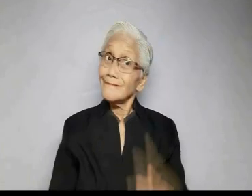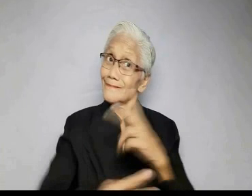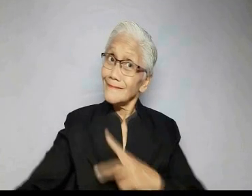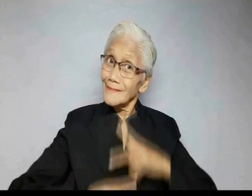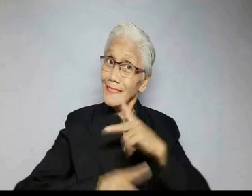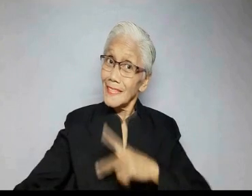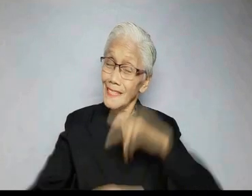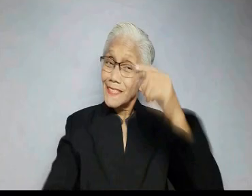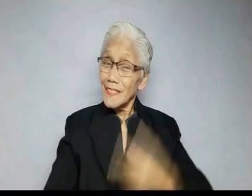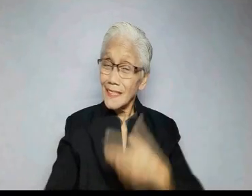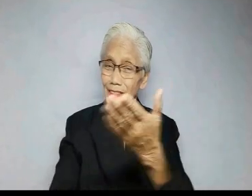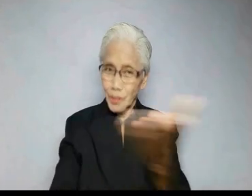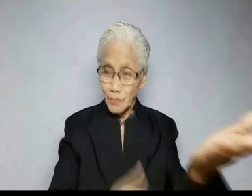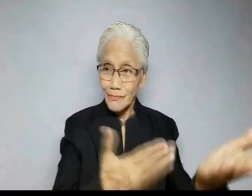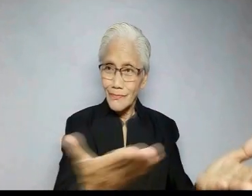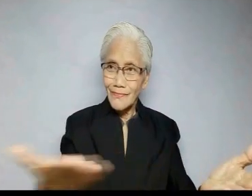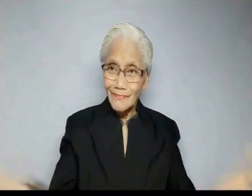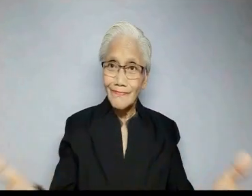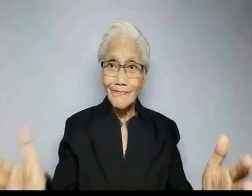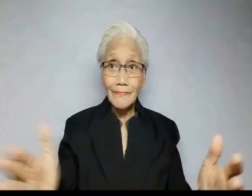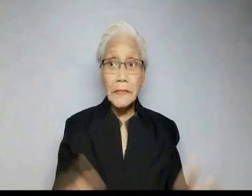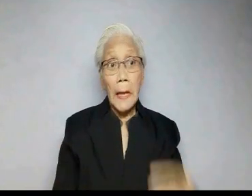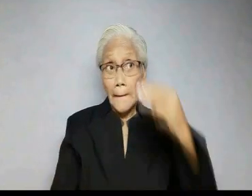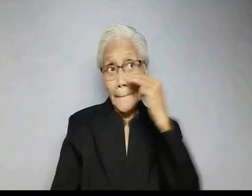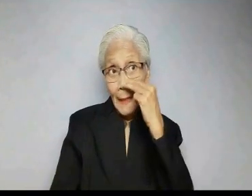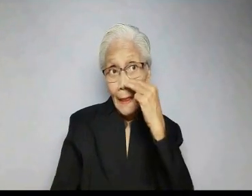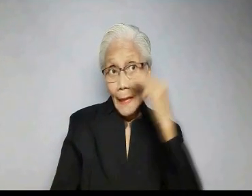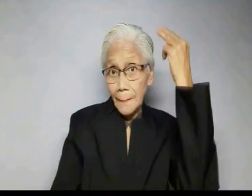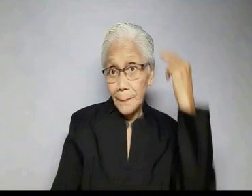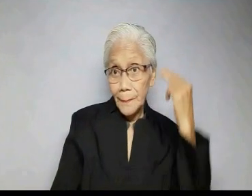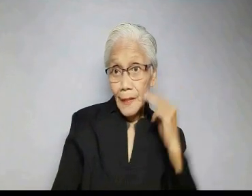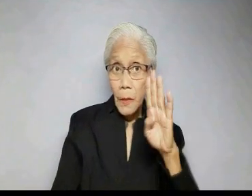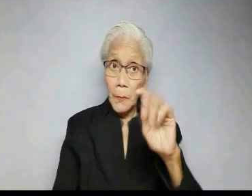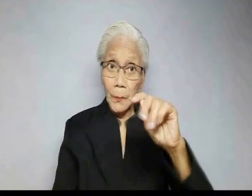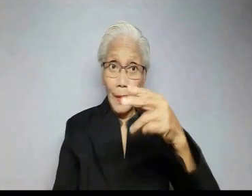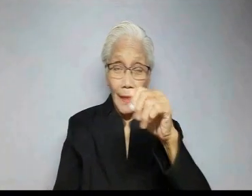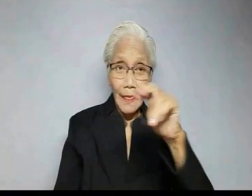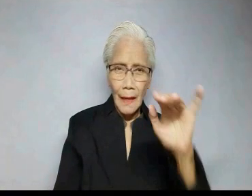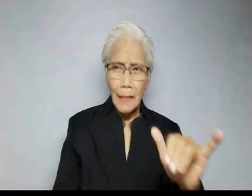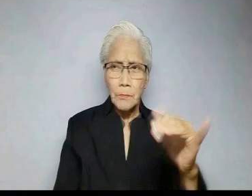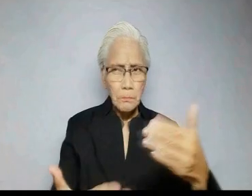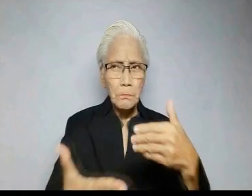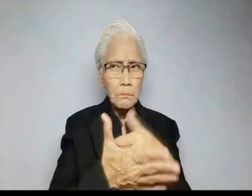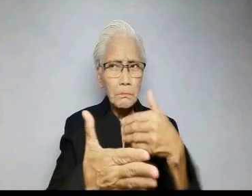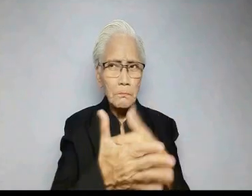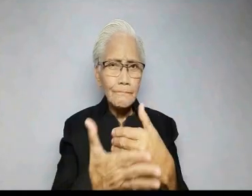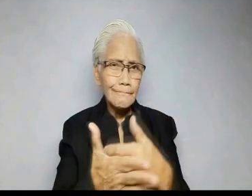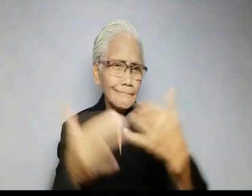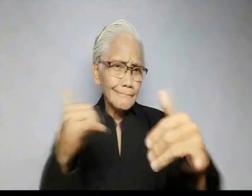Pleasant greetings to you. Martha and Mary of Bethany played host to Jesus when he came to visit